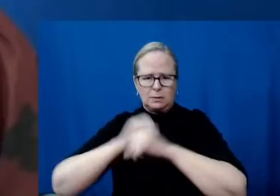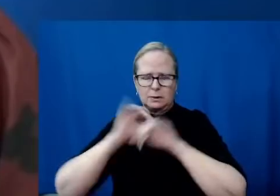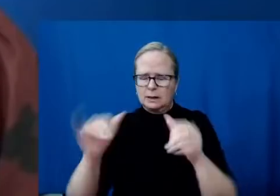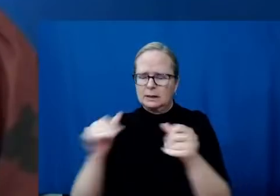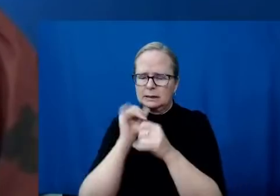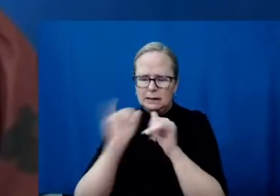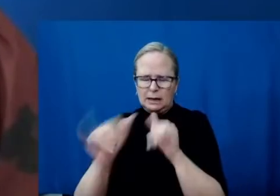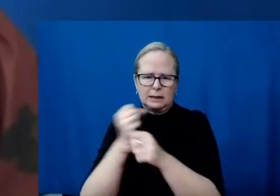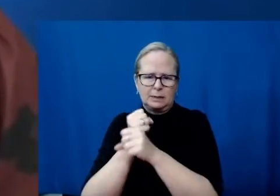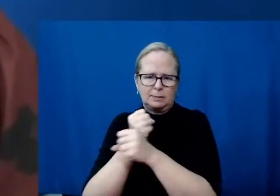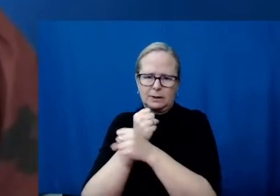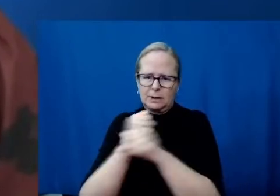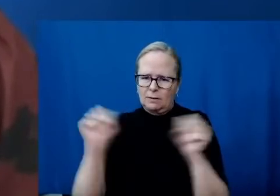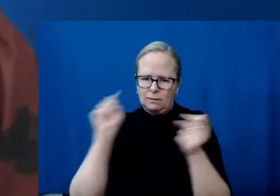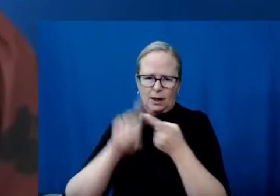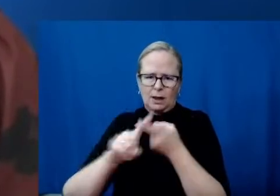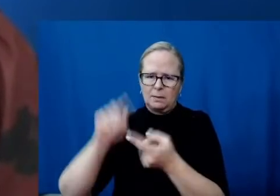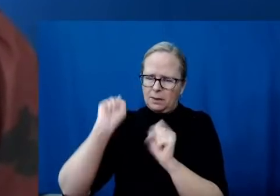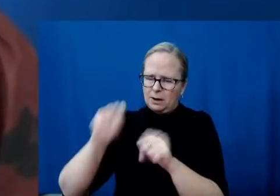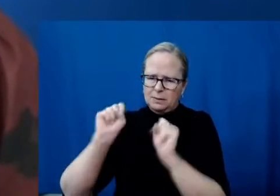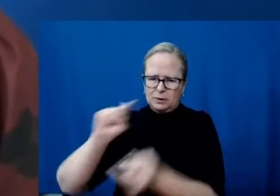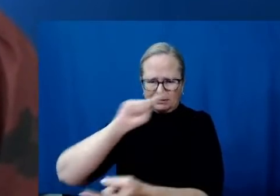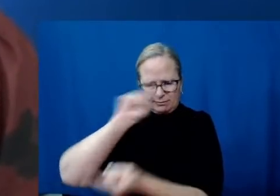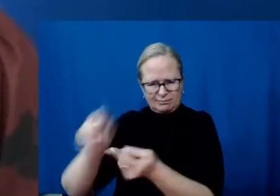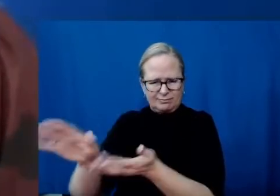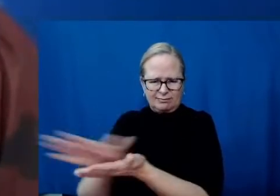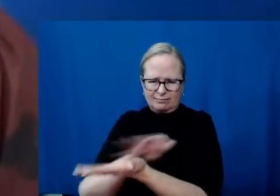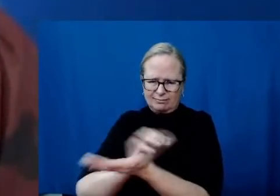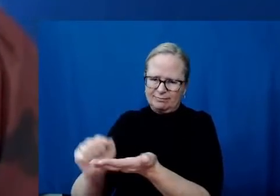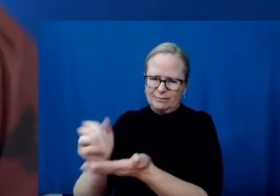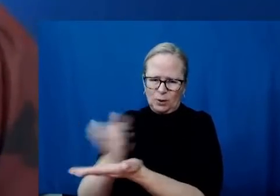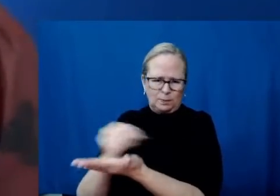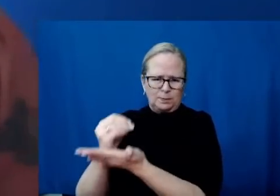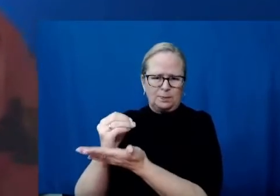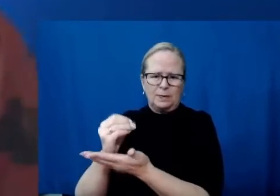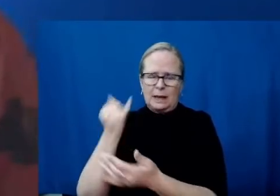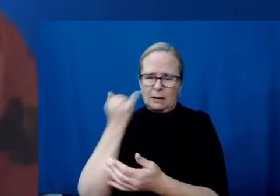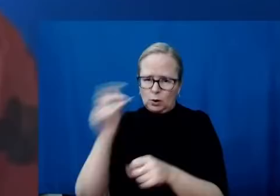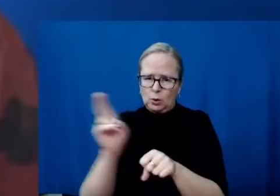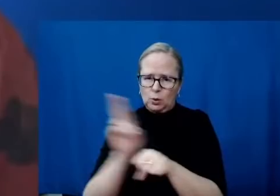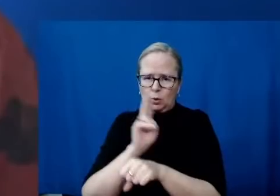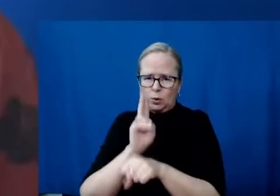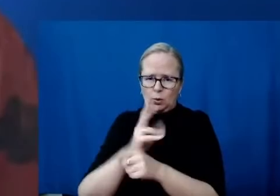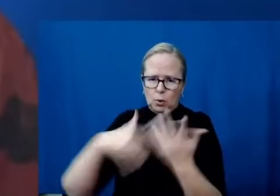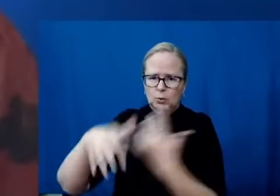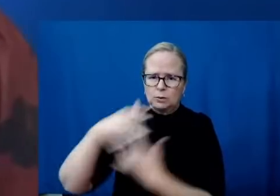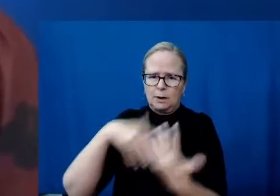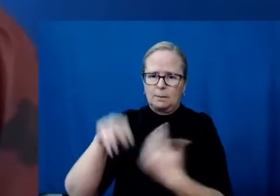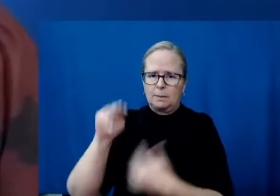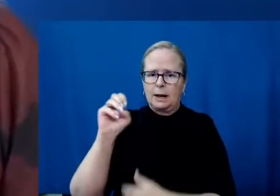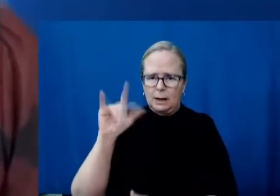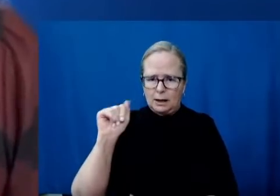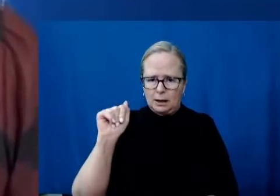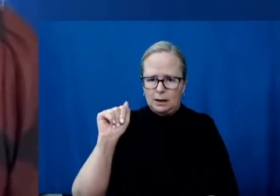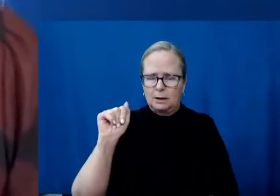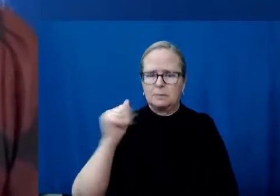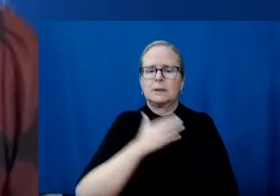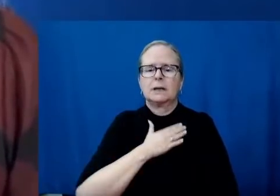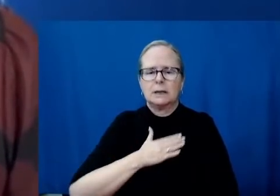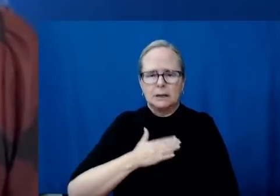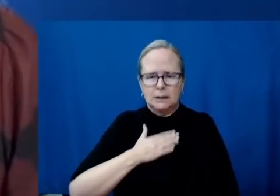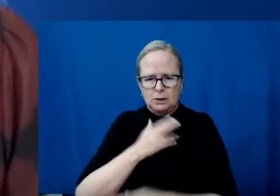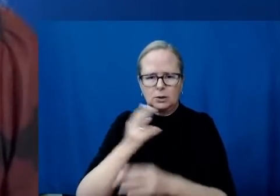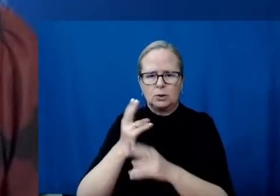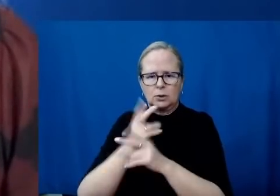in place to minimize the damage to our communities and to those we love. So if you are a social media user, please